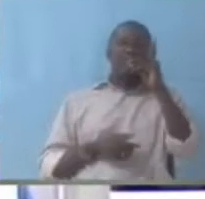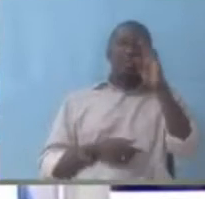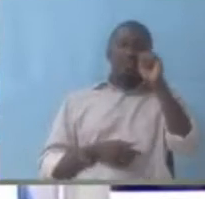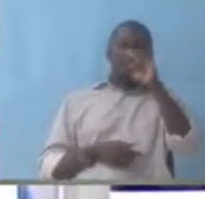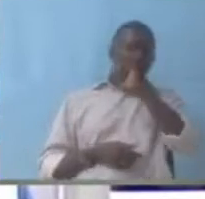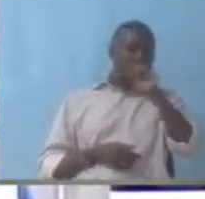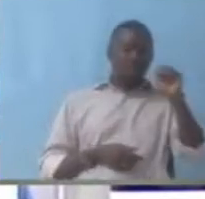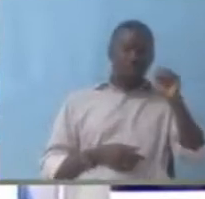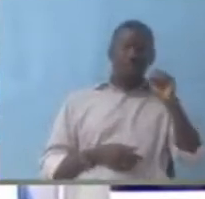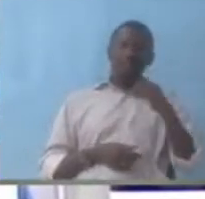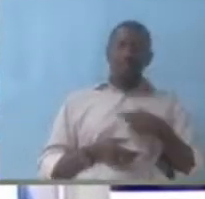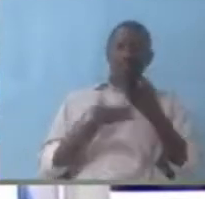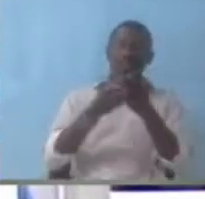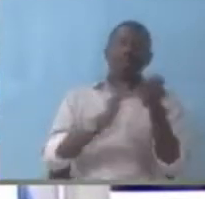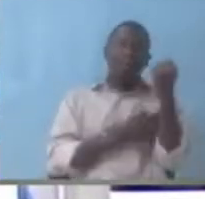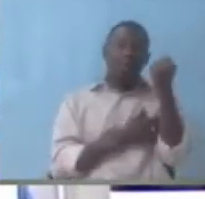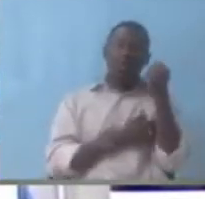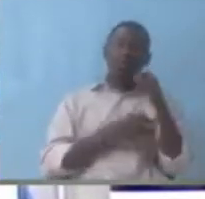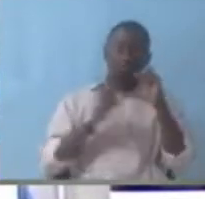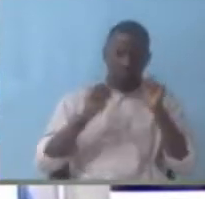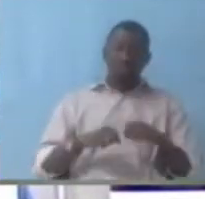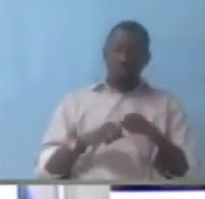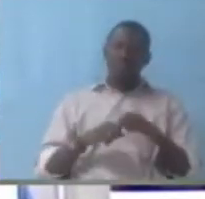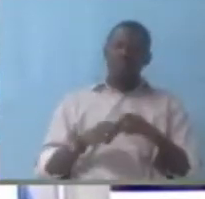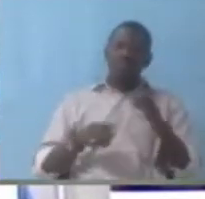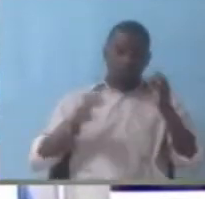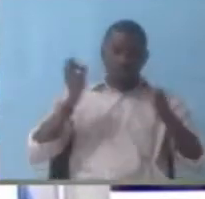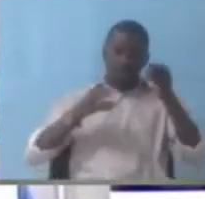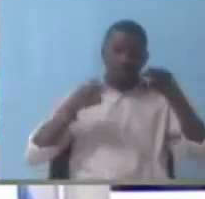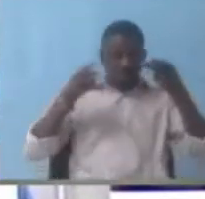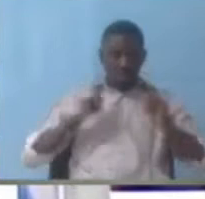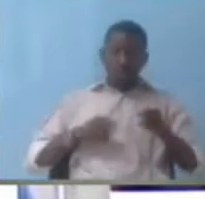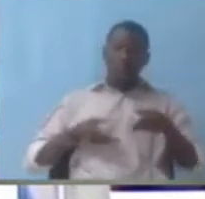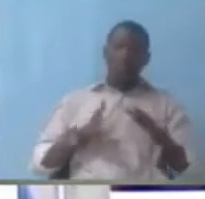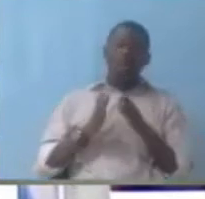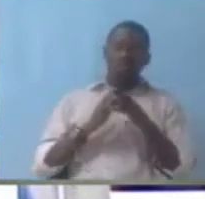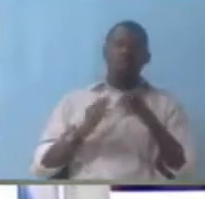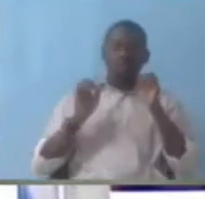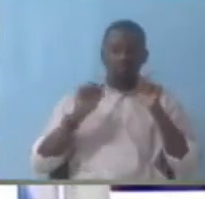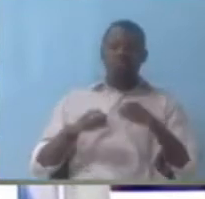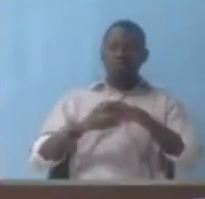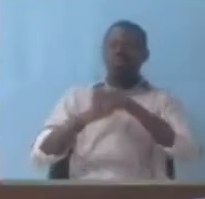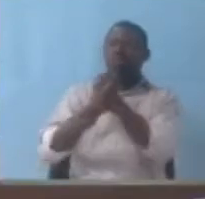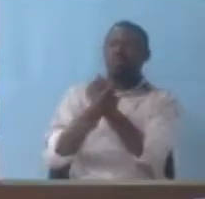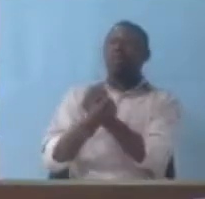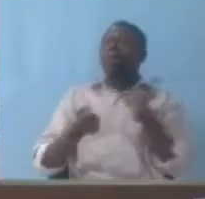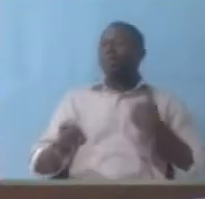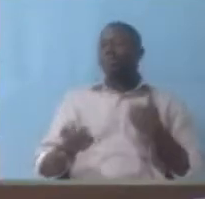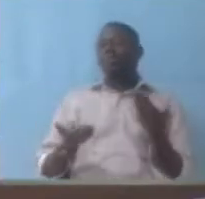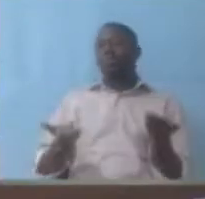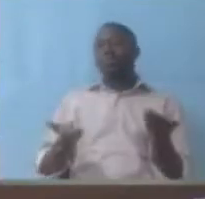di la kolem kome lua bundaro kiti bundale sembo membe bulu no sembe la mkilingwa ni narana kurundu